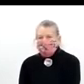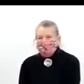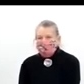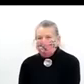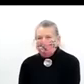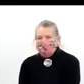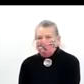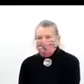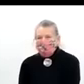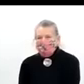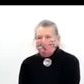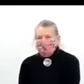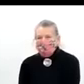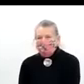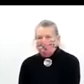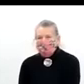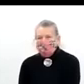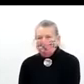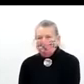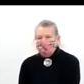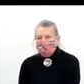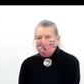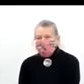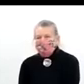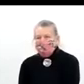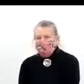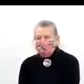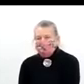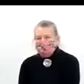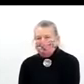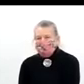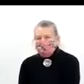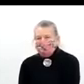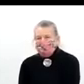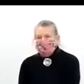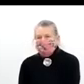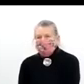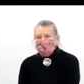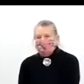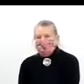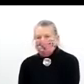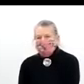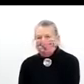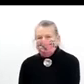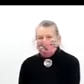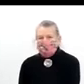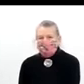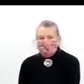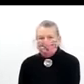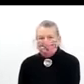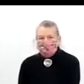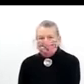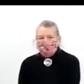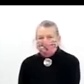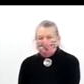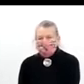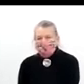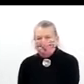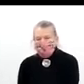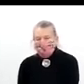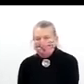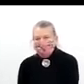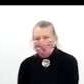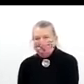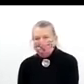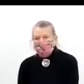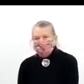out there, we're doing a good job. Uh, and that's because people have responded to, to Clay and the governor. And, uh,